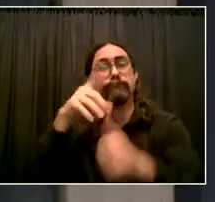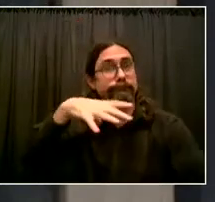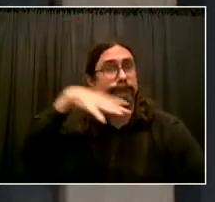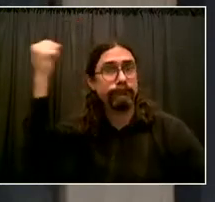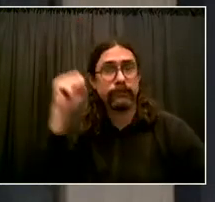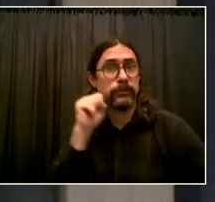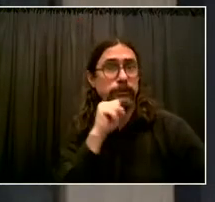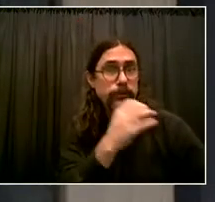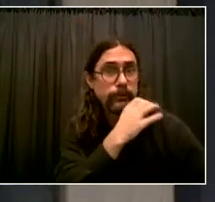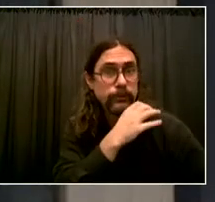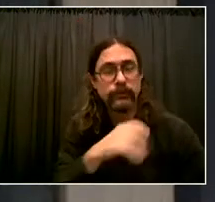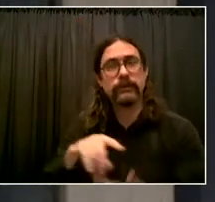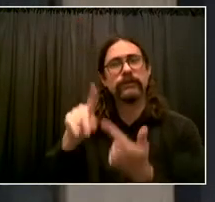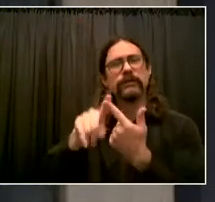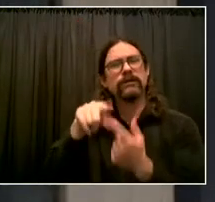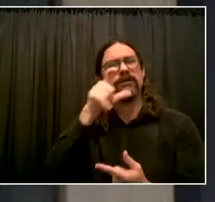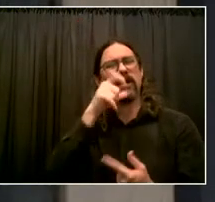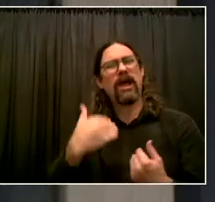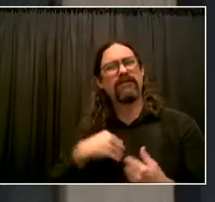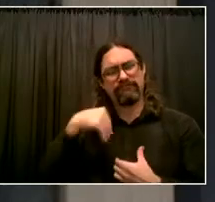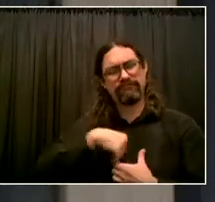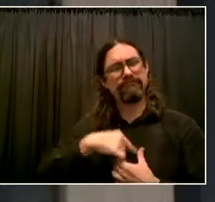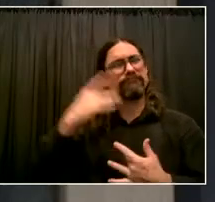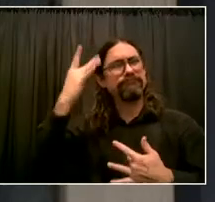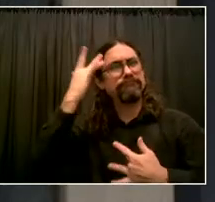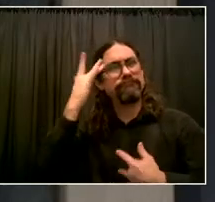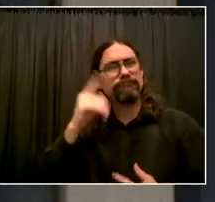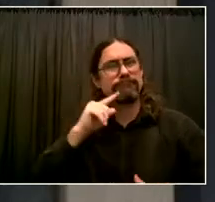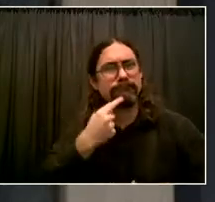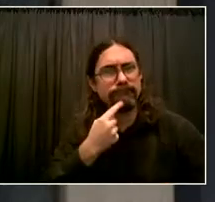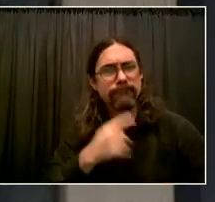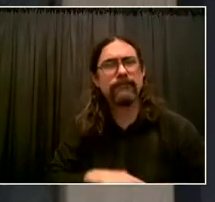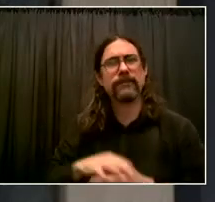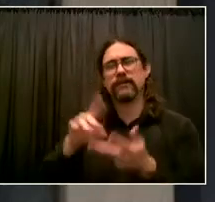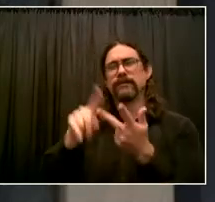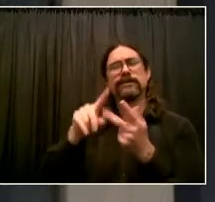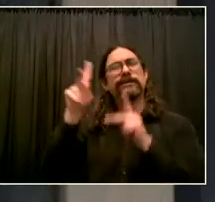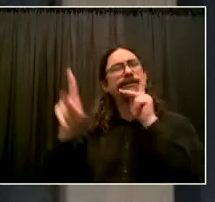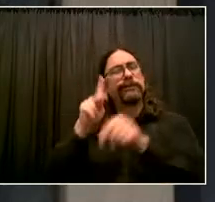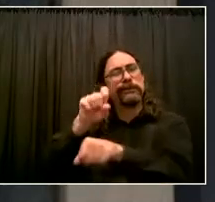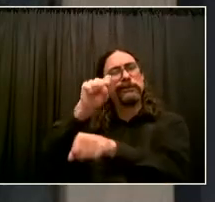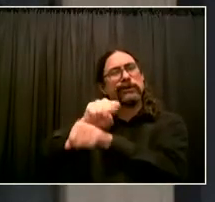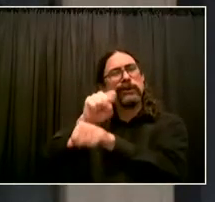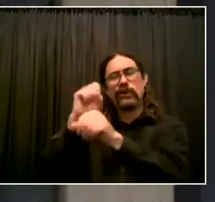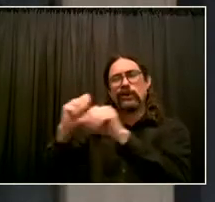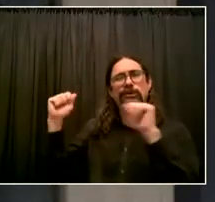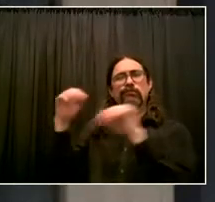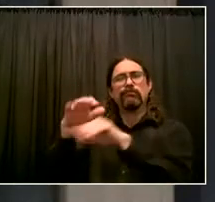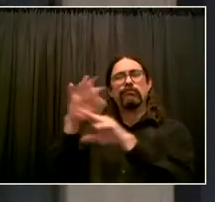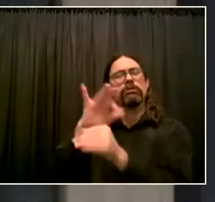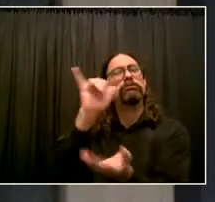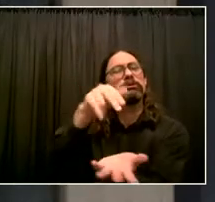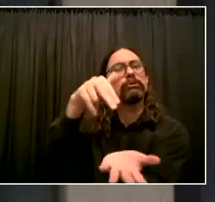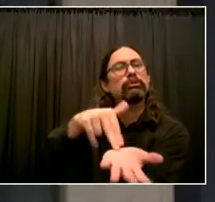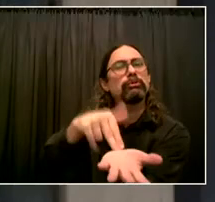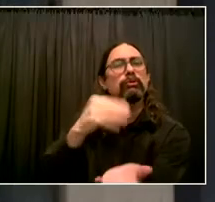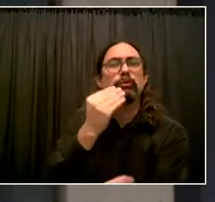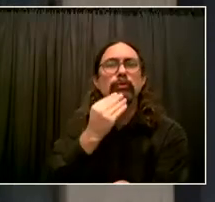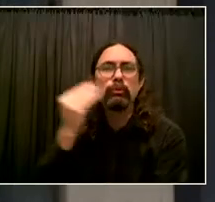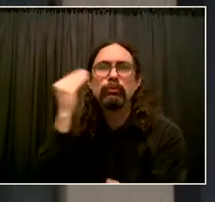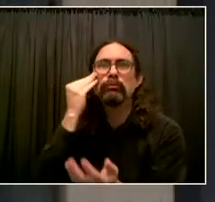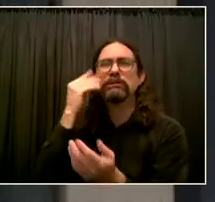have suggests getting the same vaccine for your booster, but you have the choice to switch to any of the other vaccine